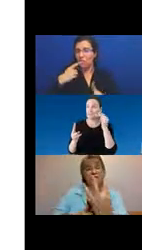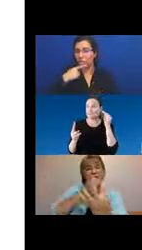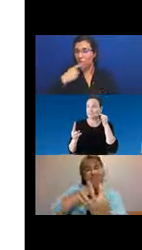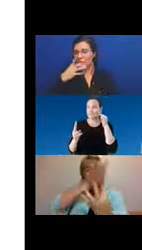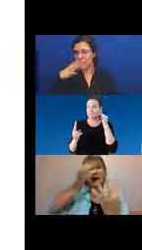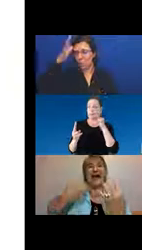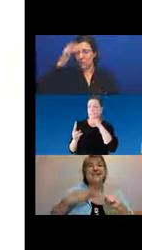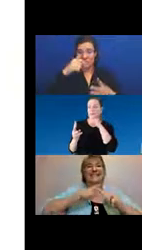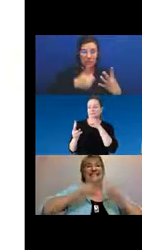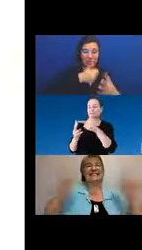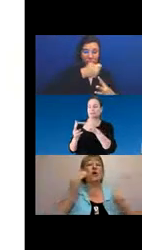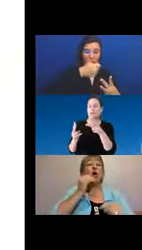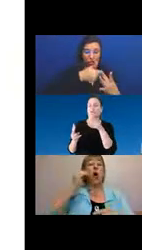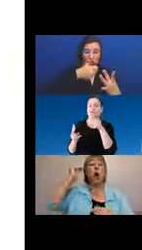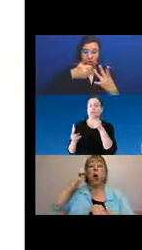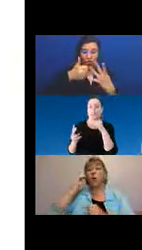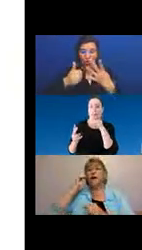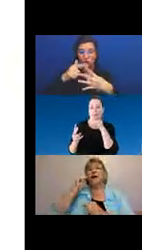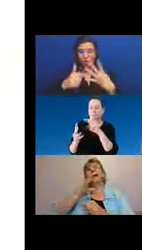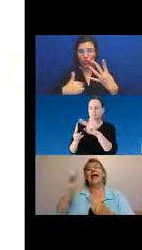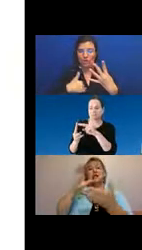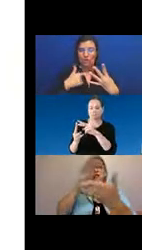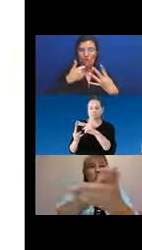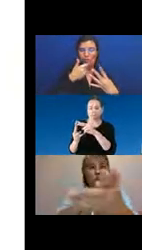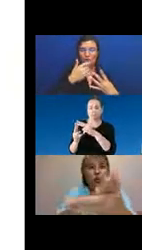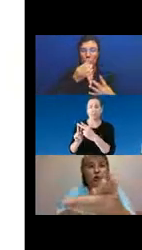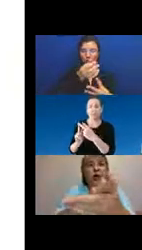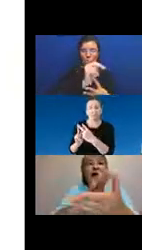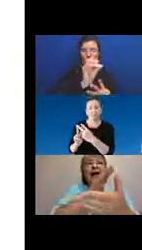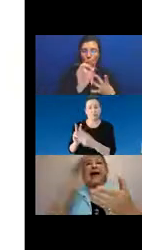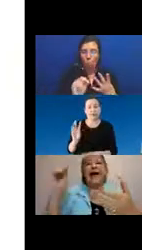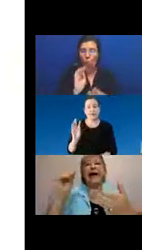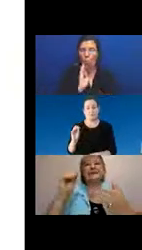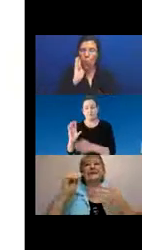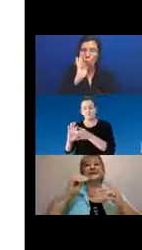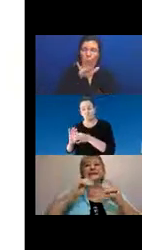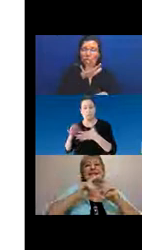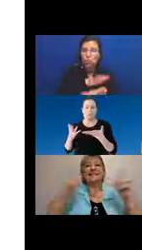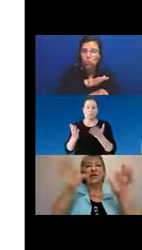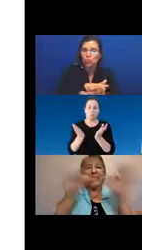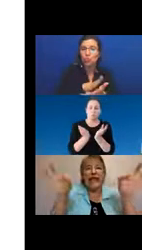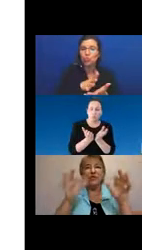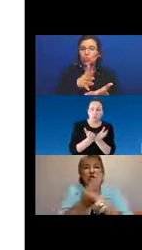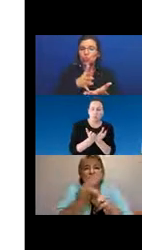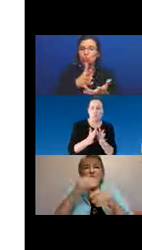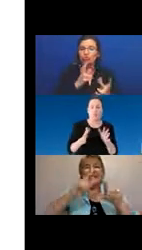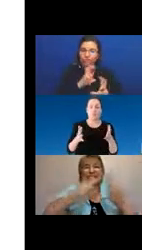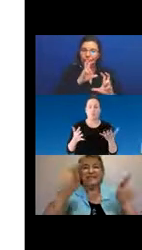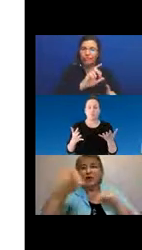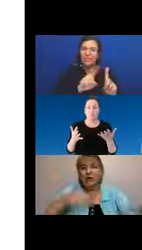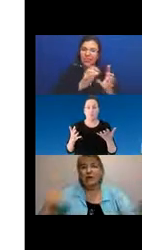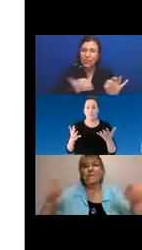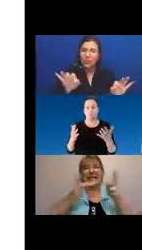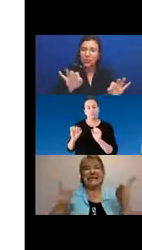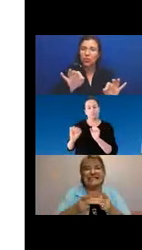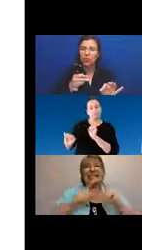of the four have different home and school and different languages used in